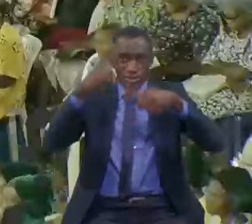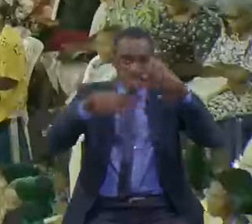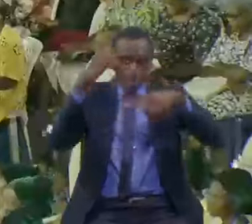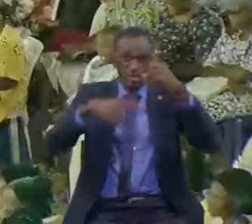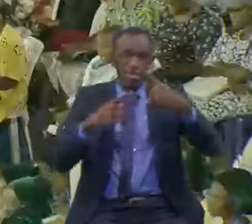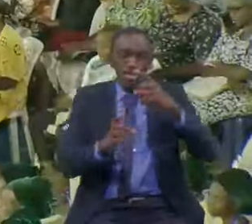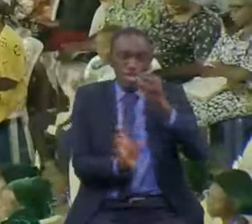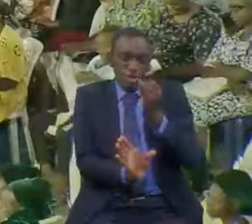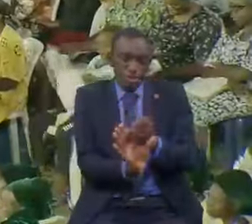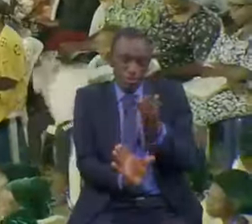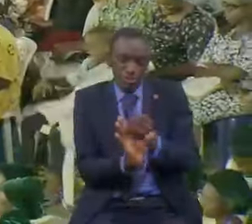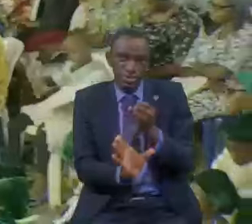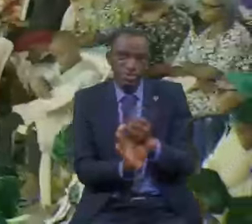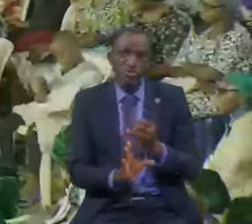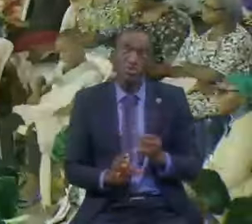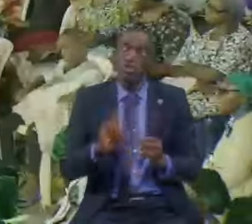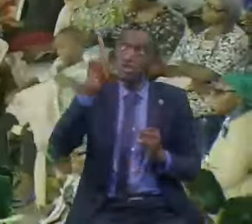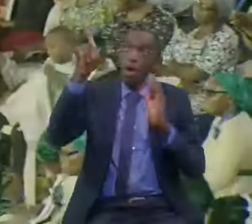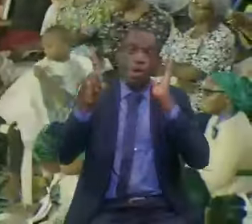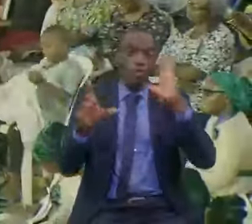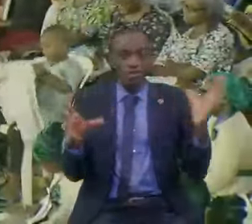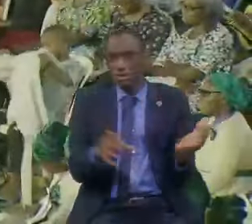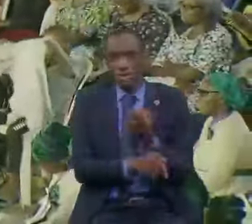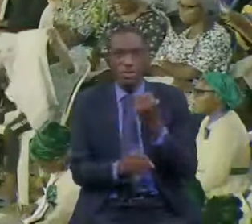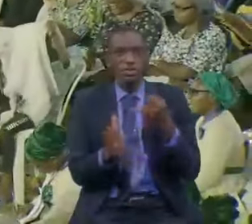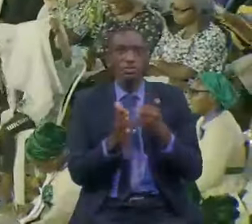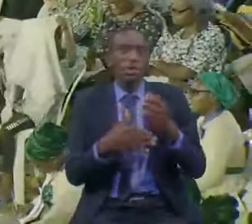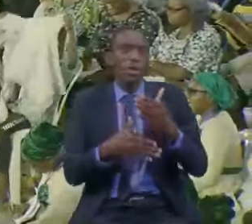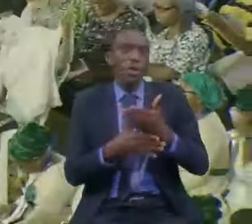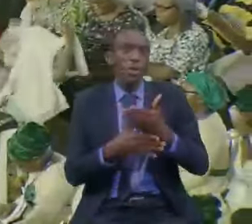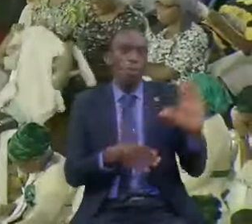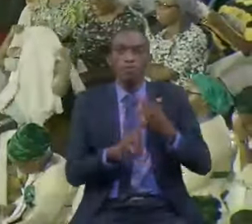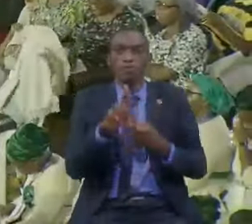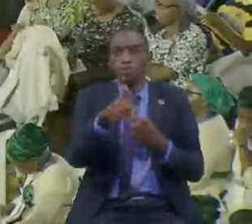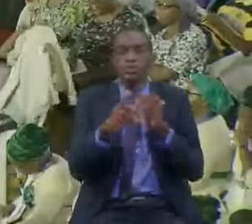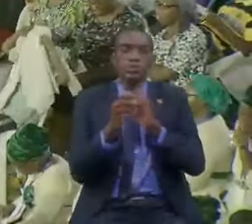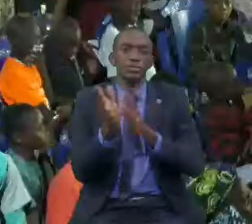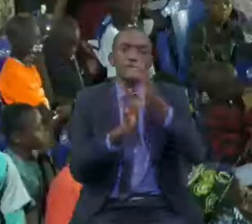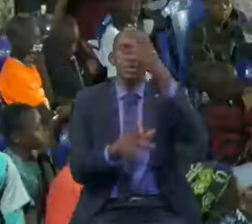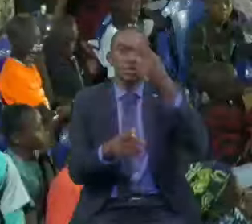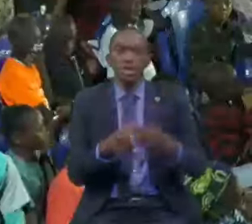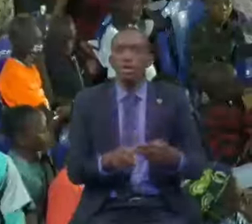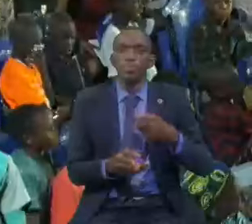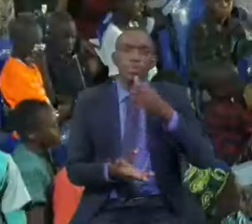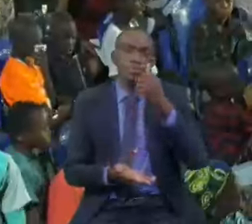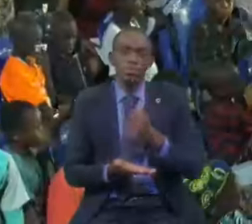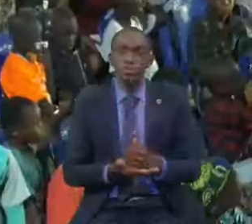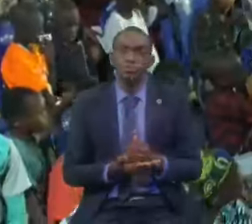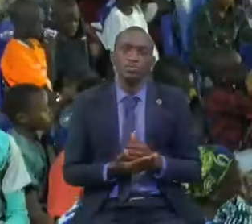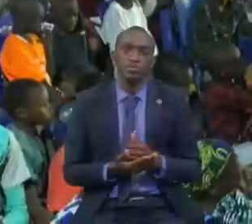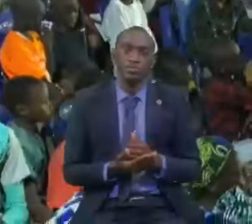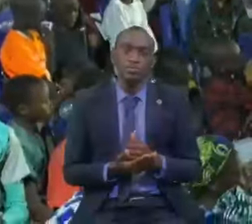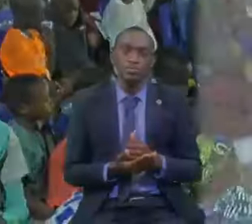importance he'll take importance away from you in Jesus name the B